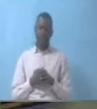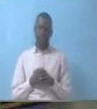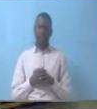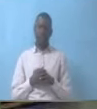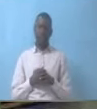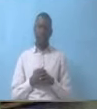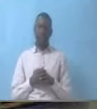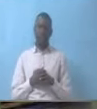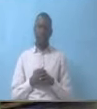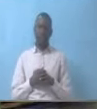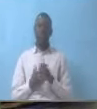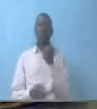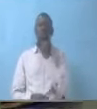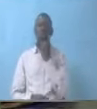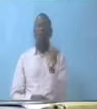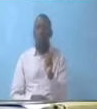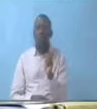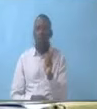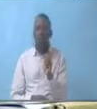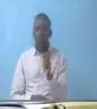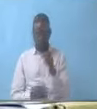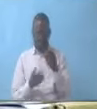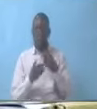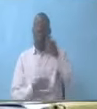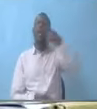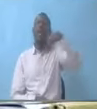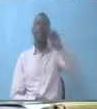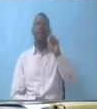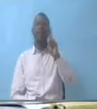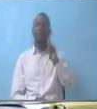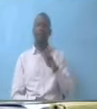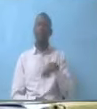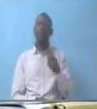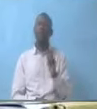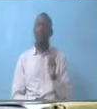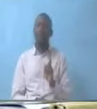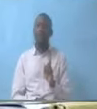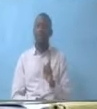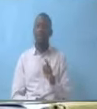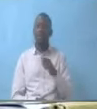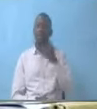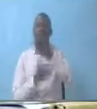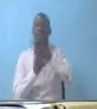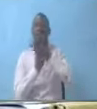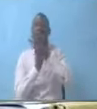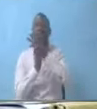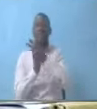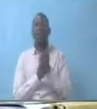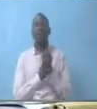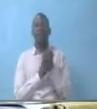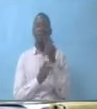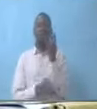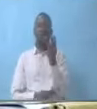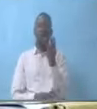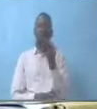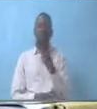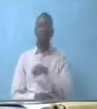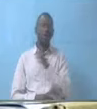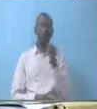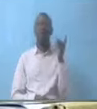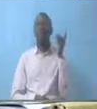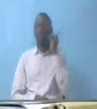What number is it? Decree number 11 of 1994. Yes, sir. And it was dated